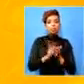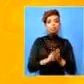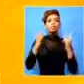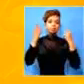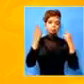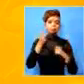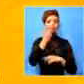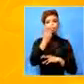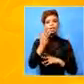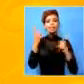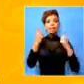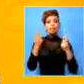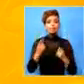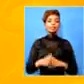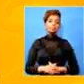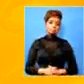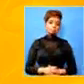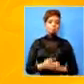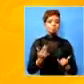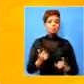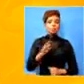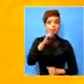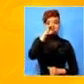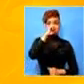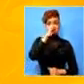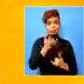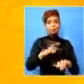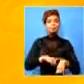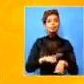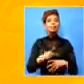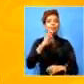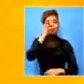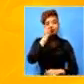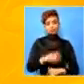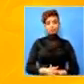99th anniversary. With that, 7 o'clock it is. Time for the latest news with Leanne.